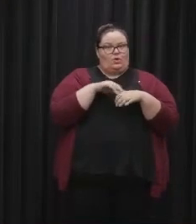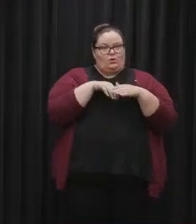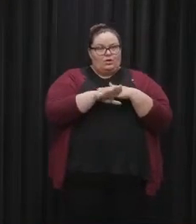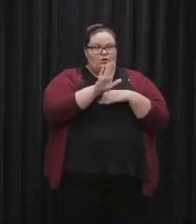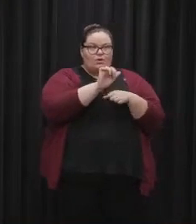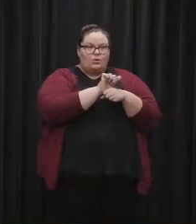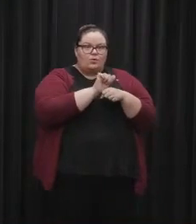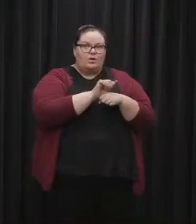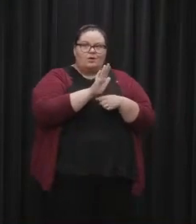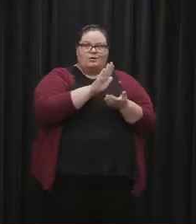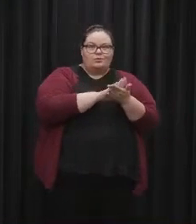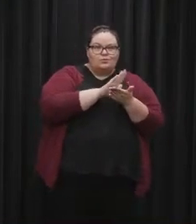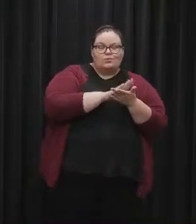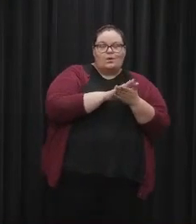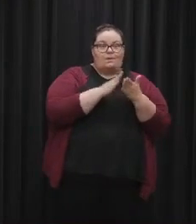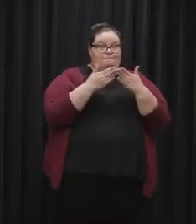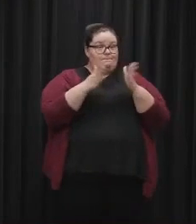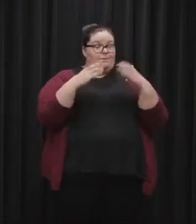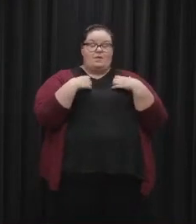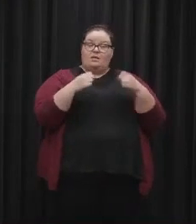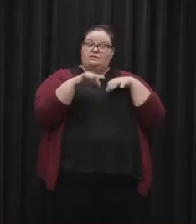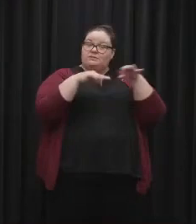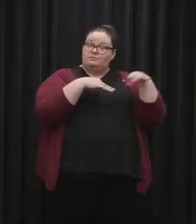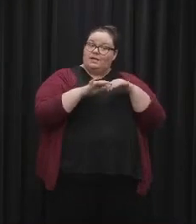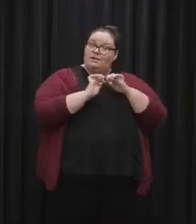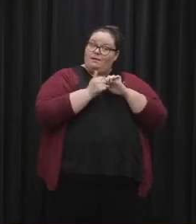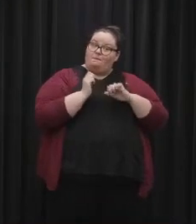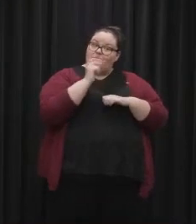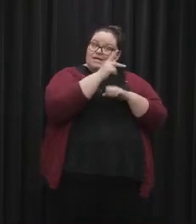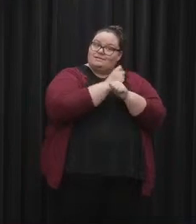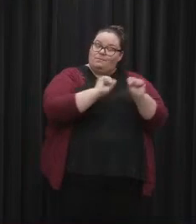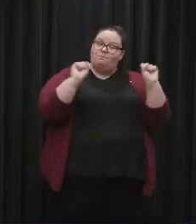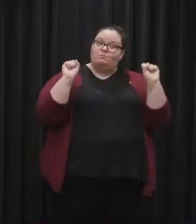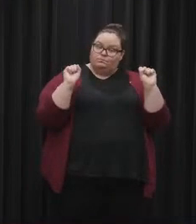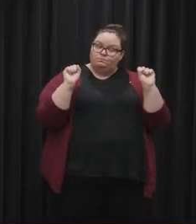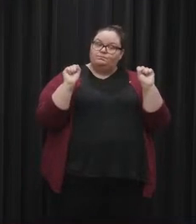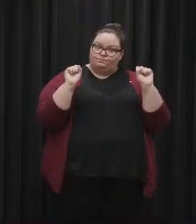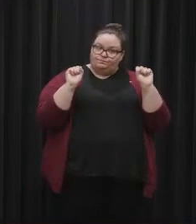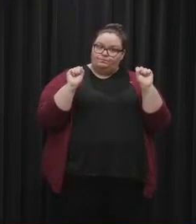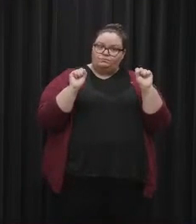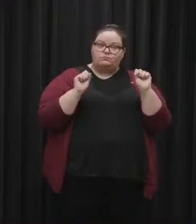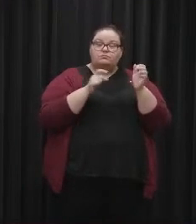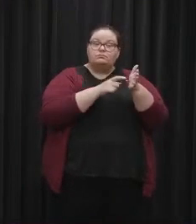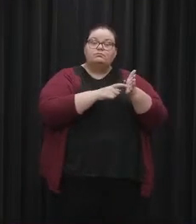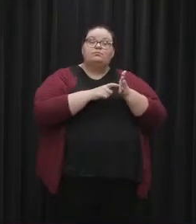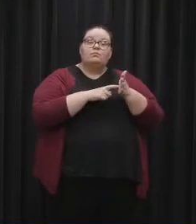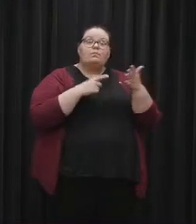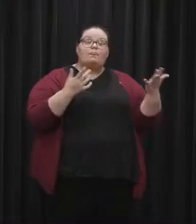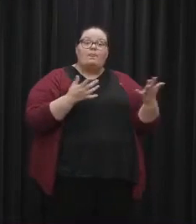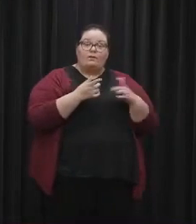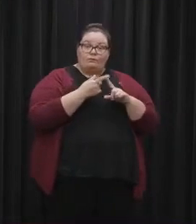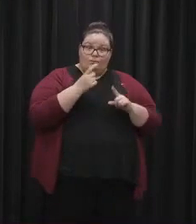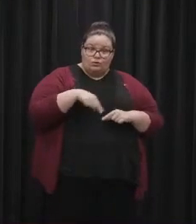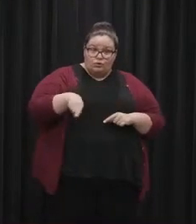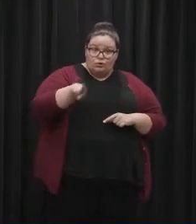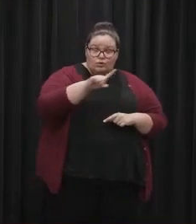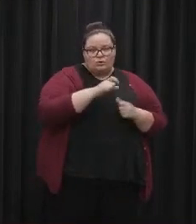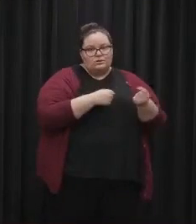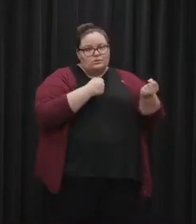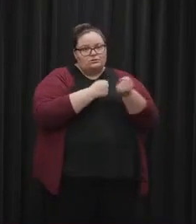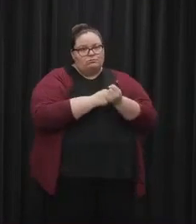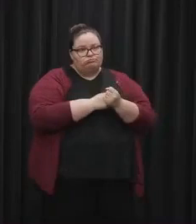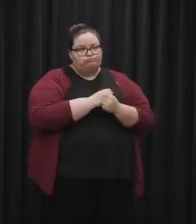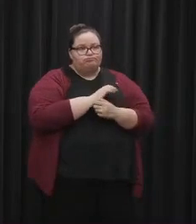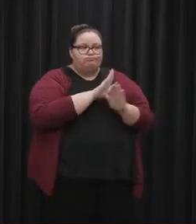their schools, and public health has given clear instructions on returning safely. What they require most from you is your support